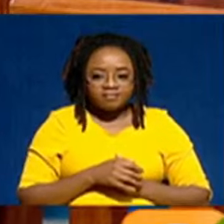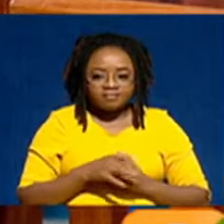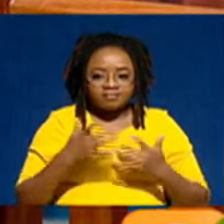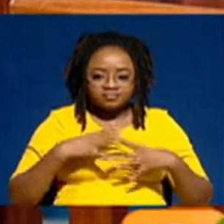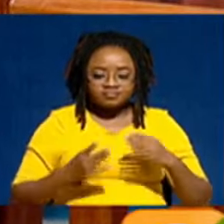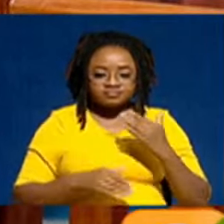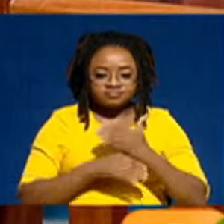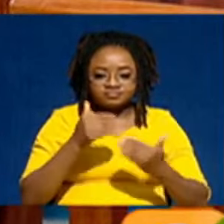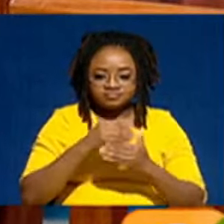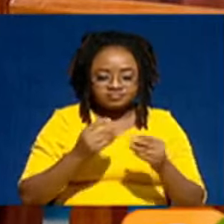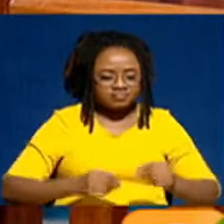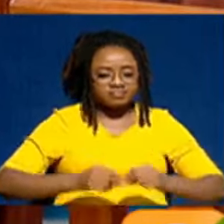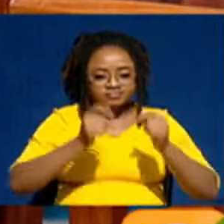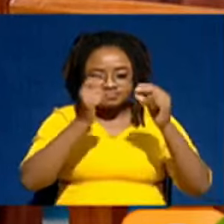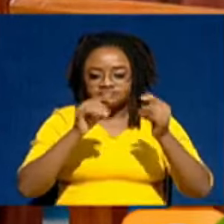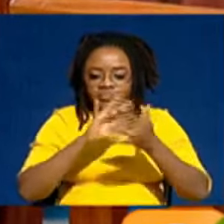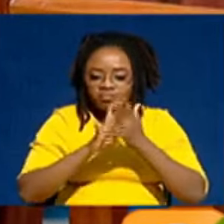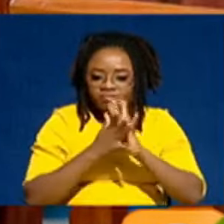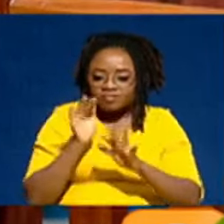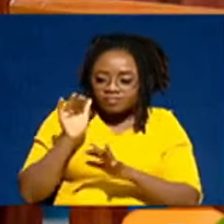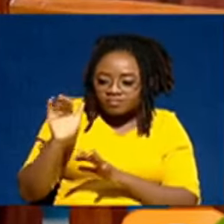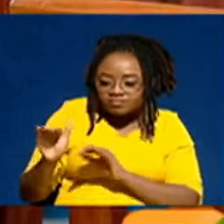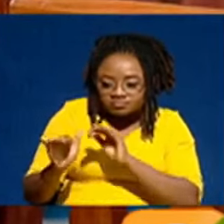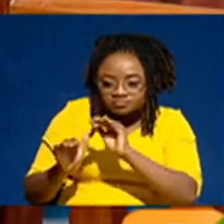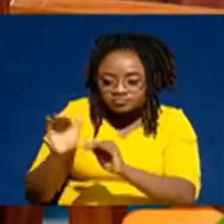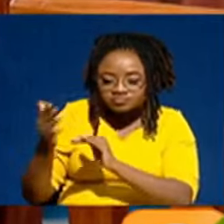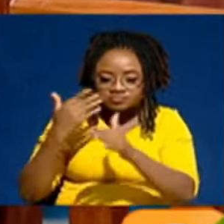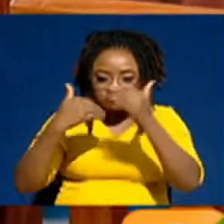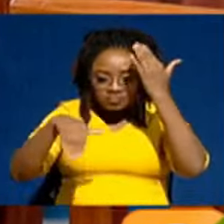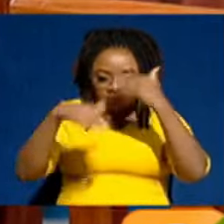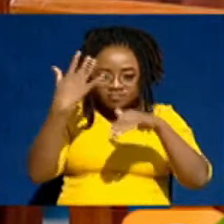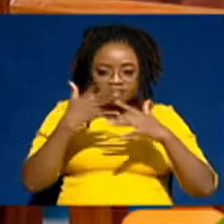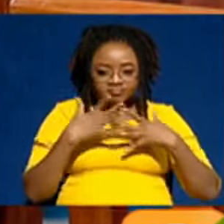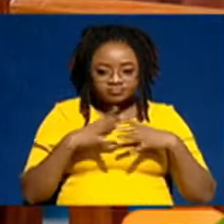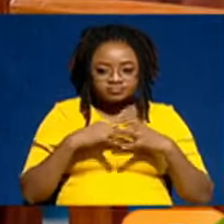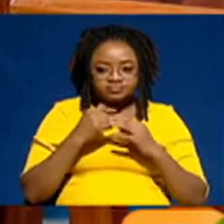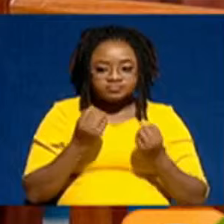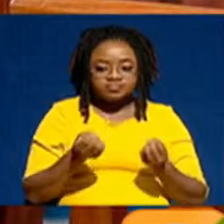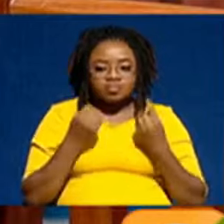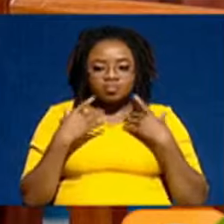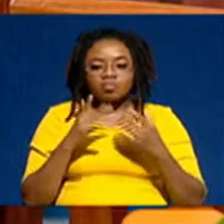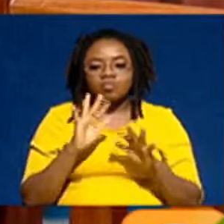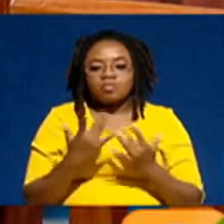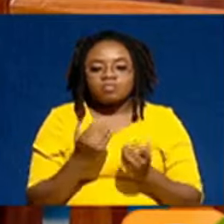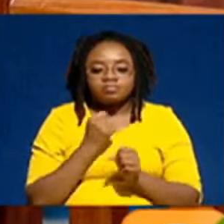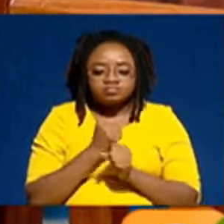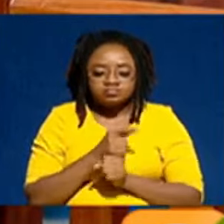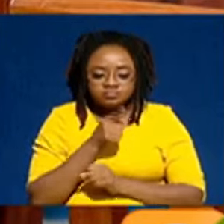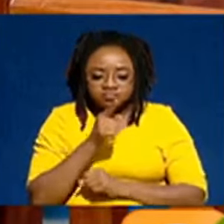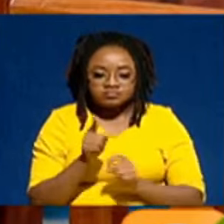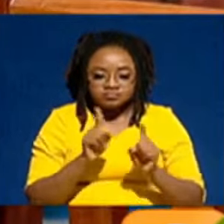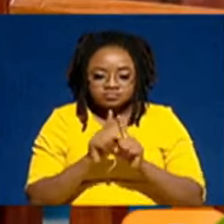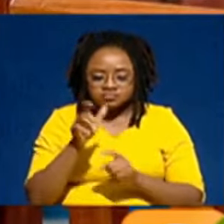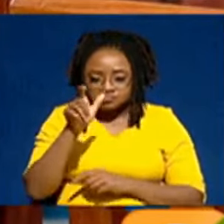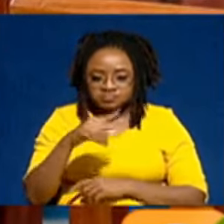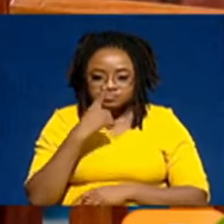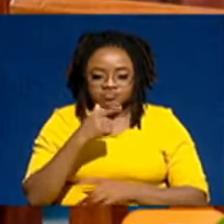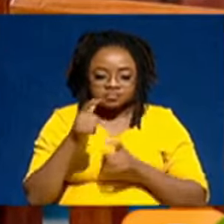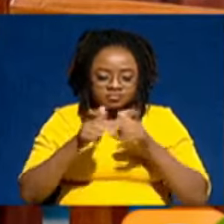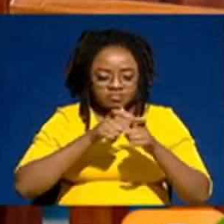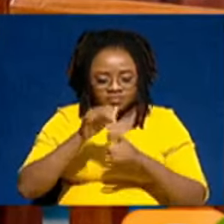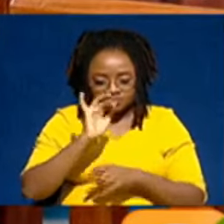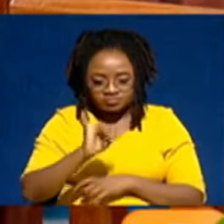of professionals, without people ignoring professional advice. You find that that the person who's calling the piper in this case